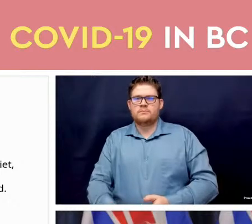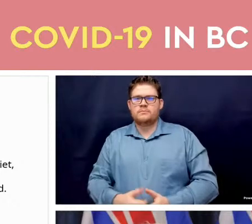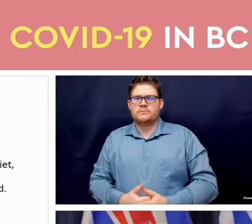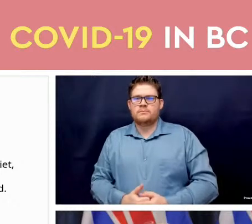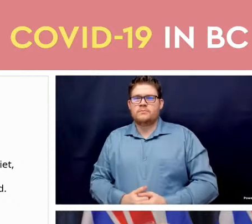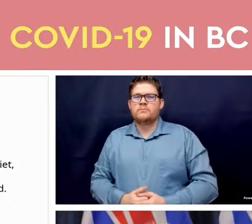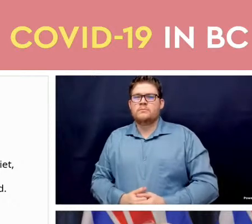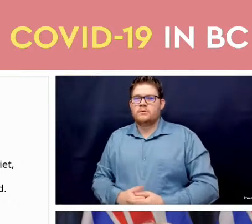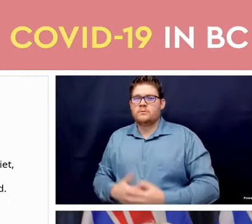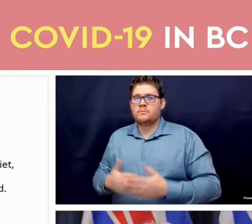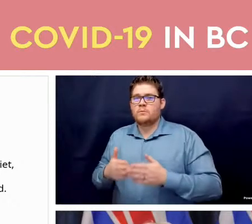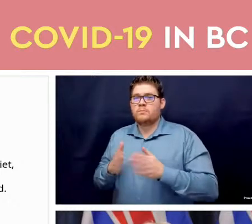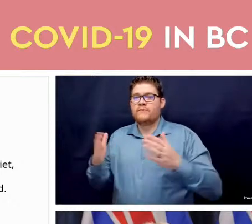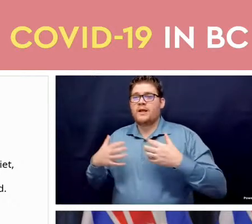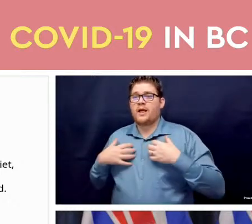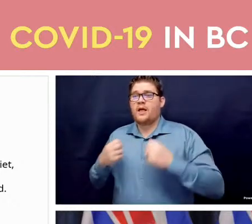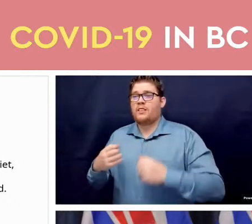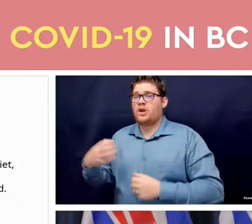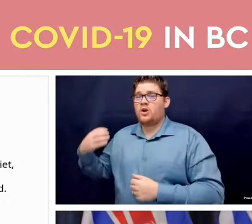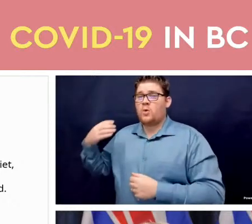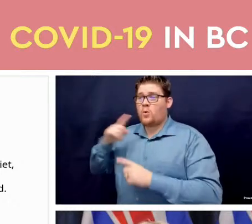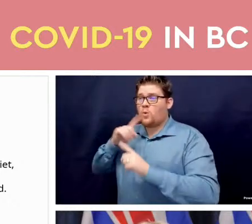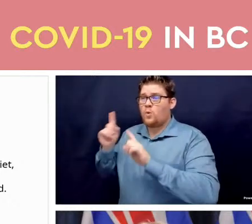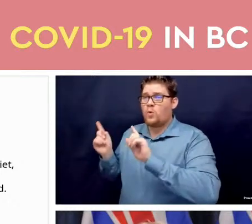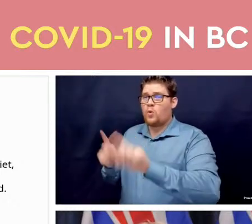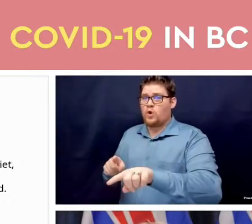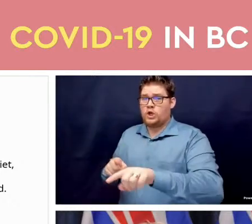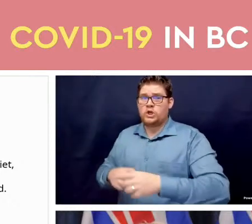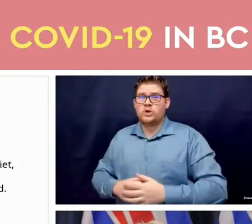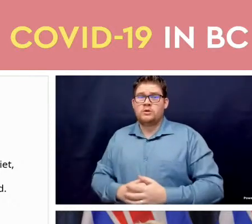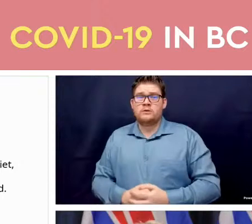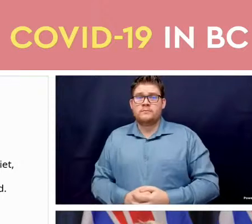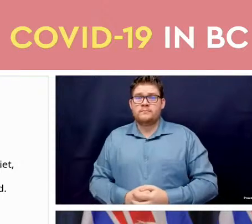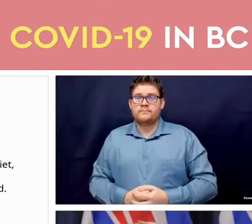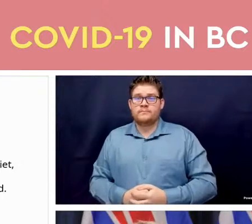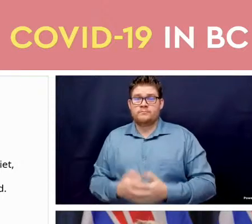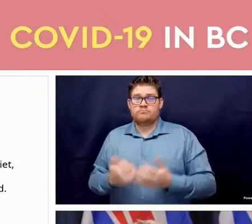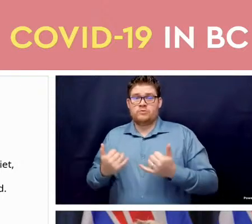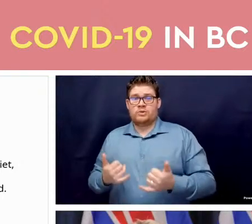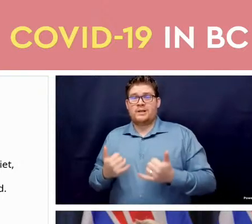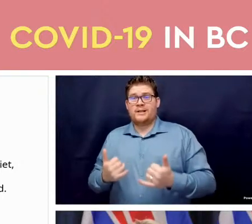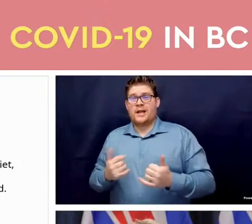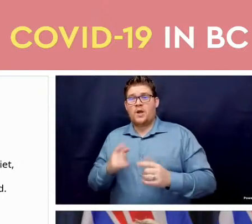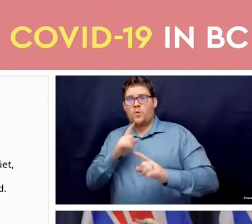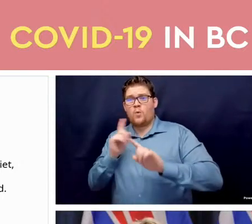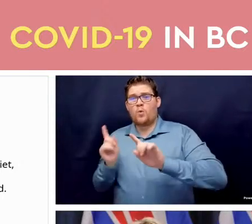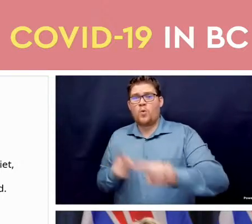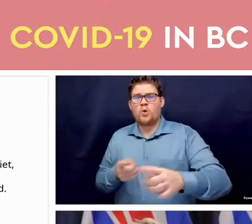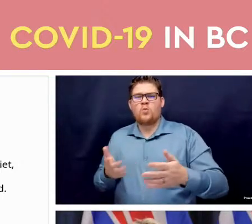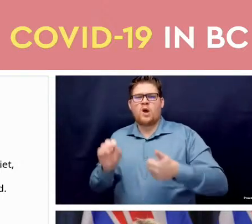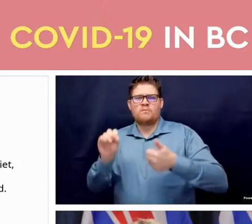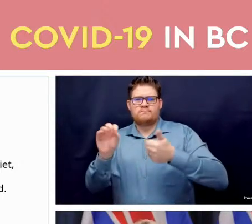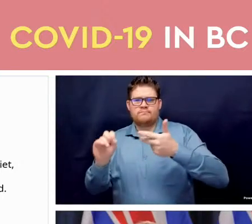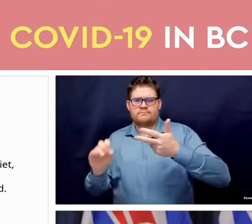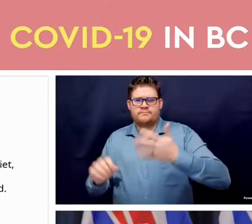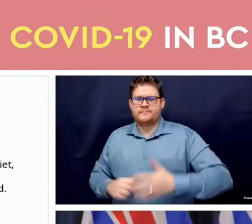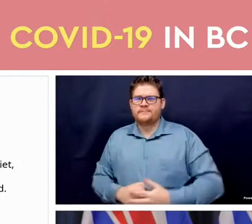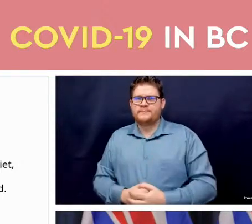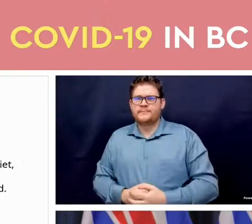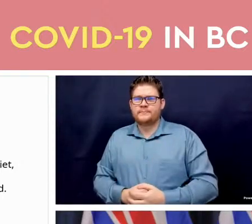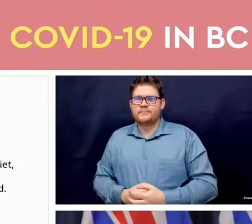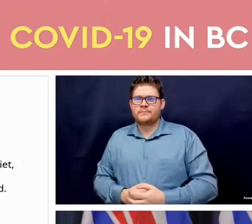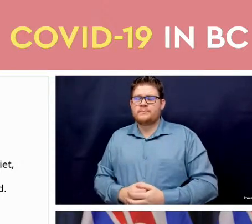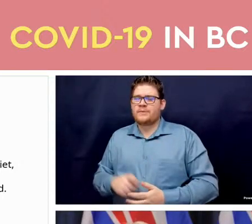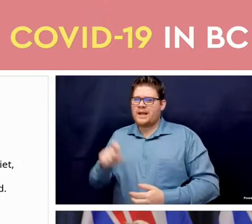December, and I said that at the time that we put these orders in place. There are many things that we look at when we put orders in